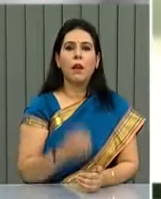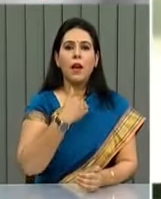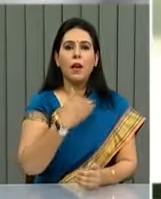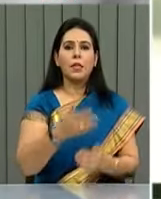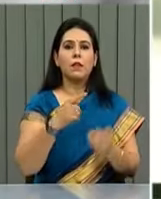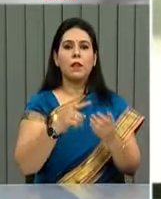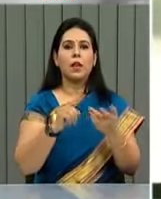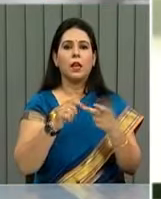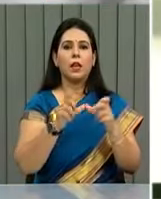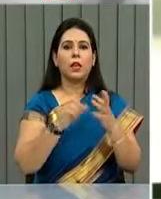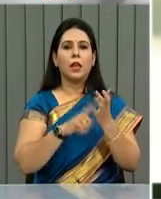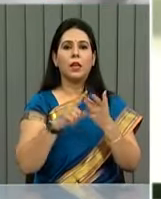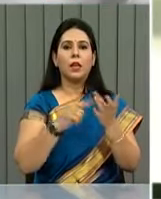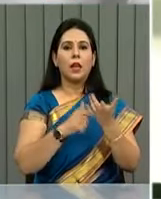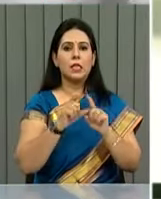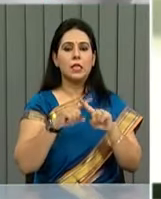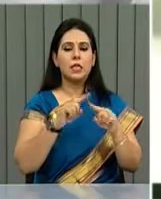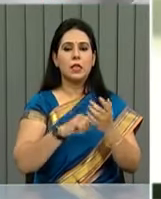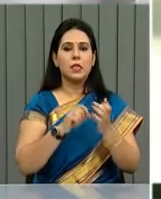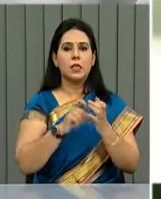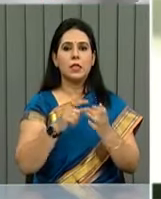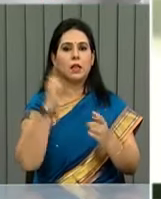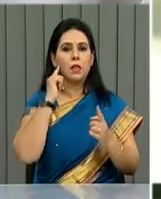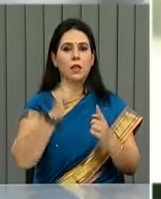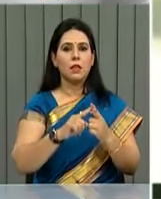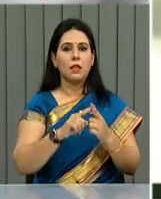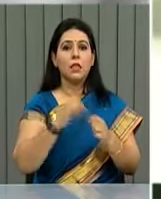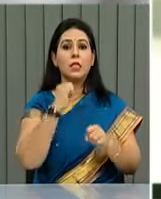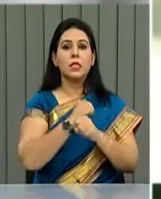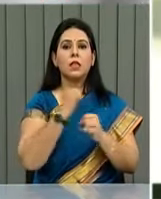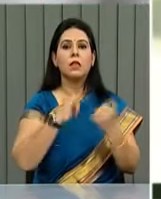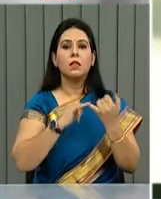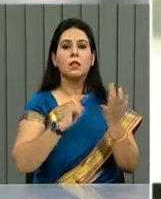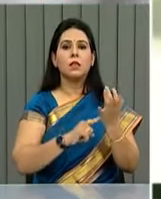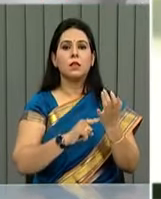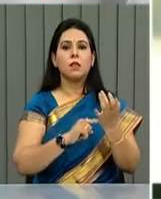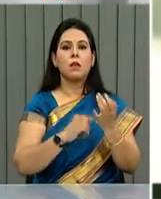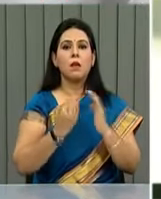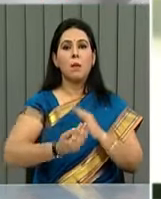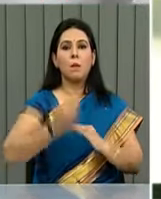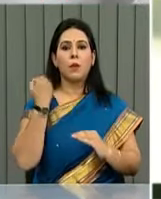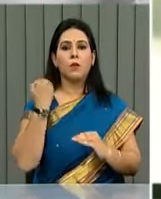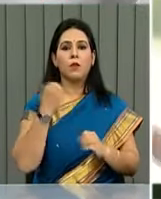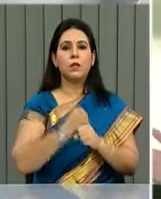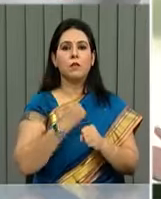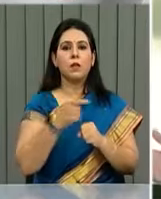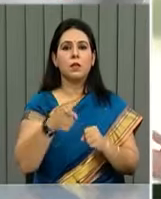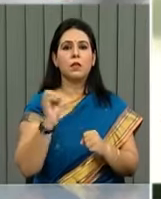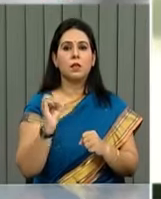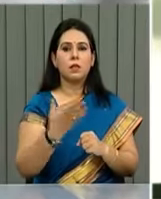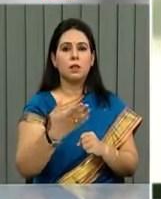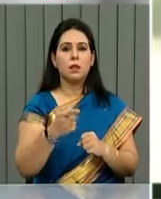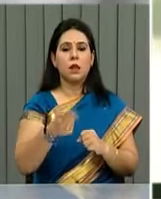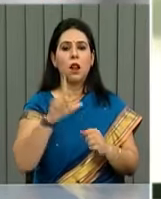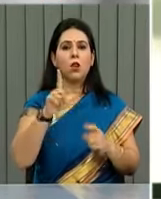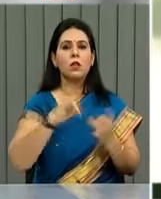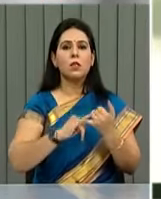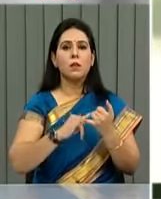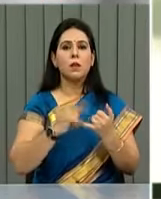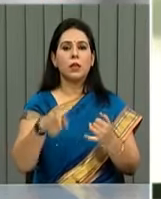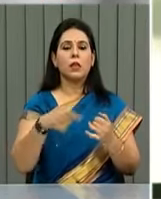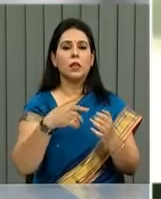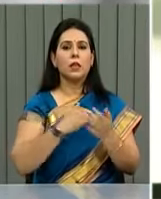indirect taxation is concerned, the GST, which the previous government had started, the Lok Sabha has cleared it, it's pending in the